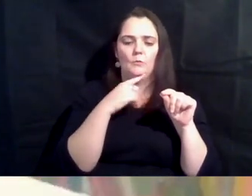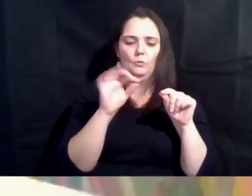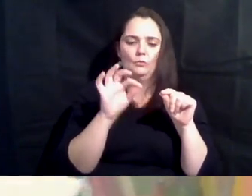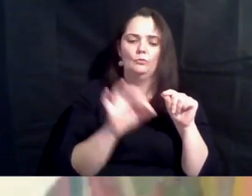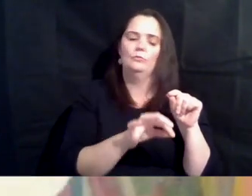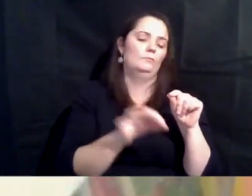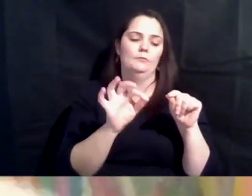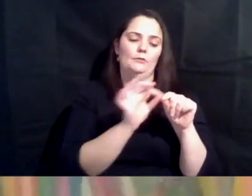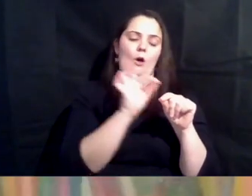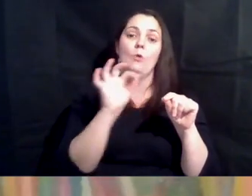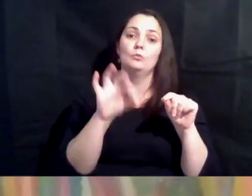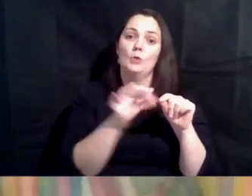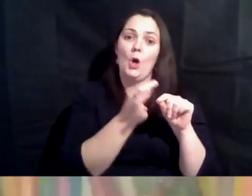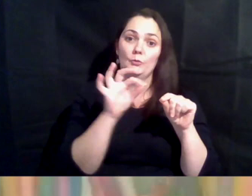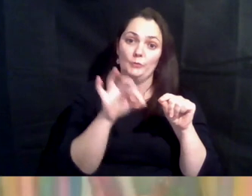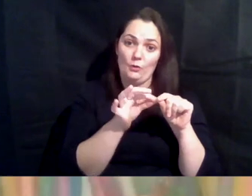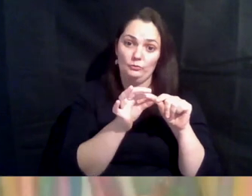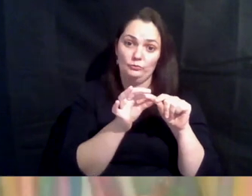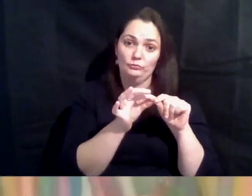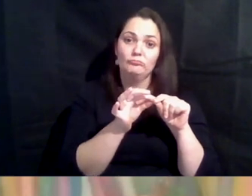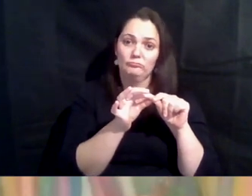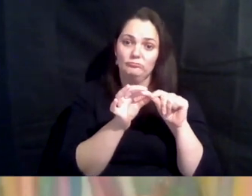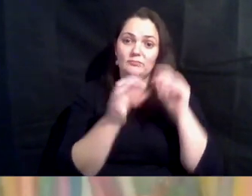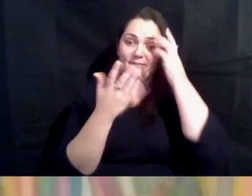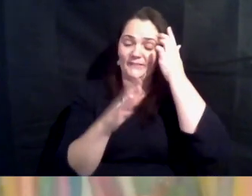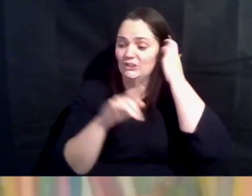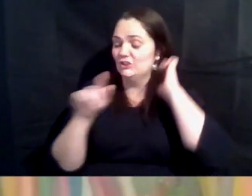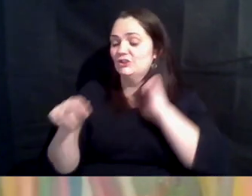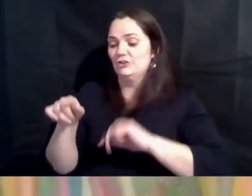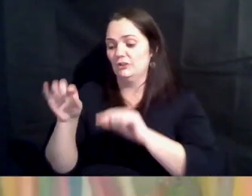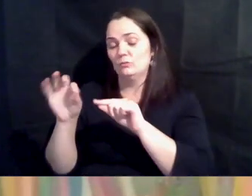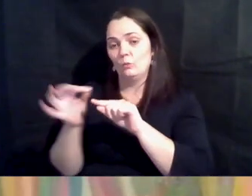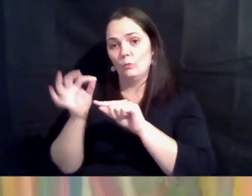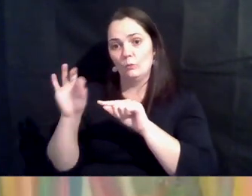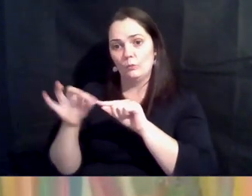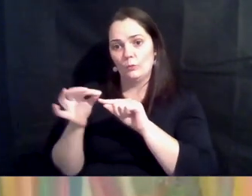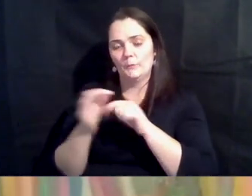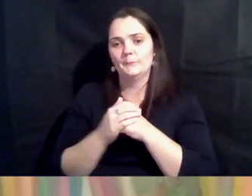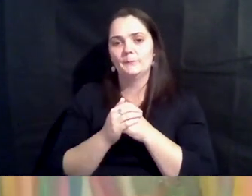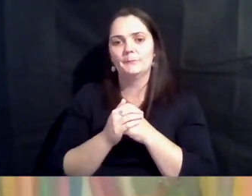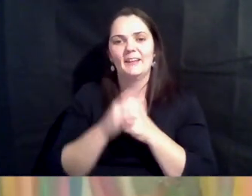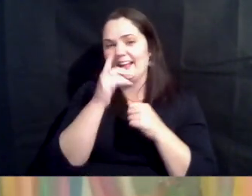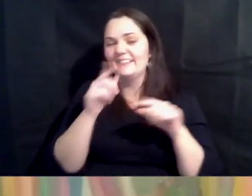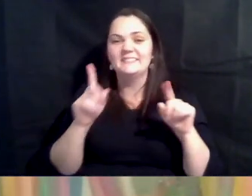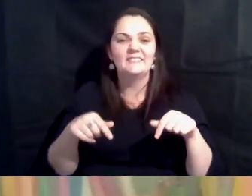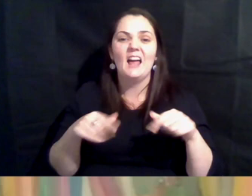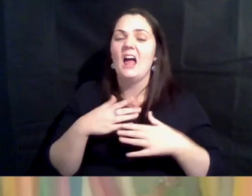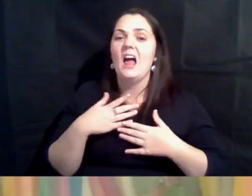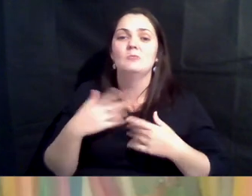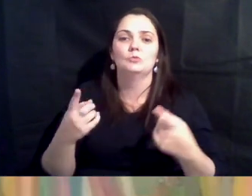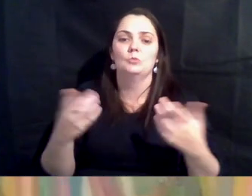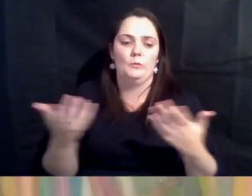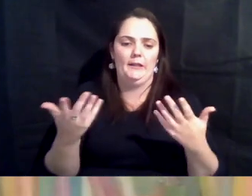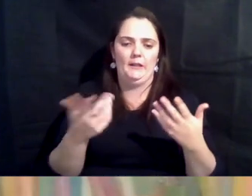sewing here and I'm going to do one section there. It doesn't matter where you begin, but I kind of go from inside to out. So